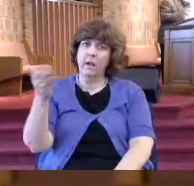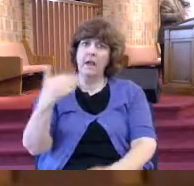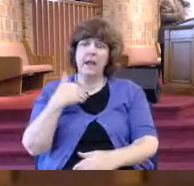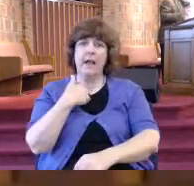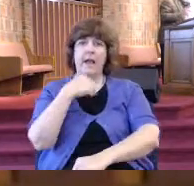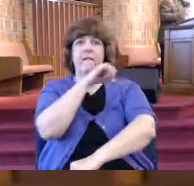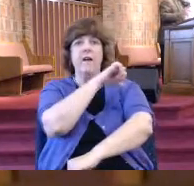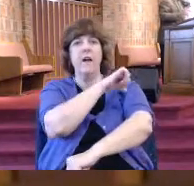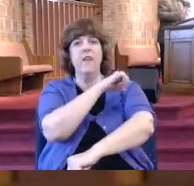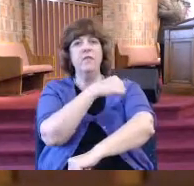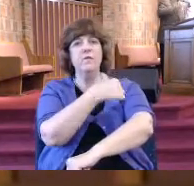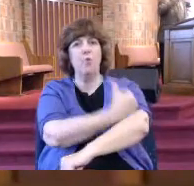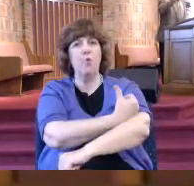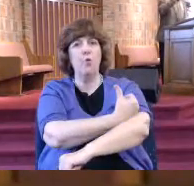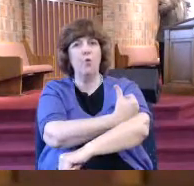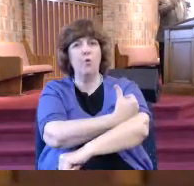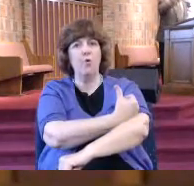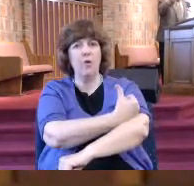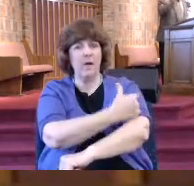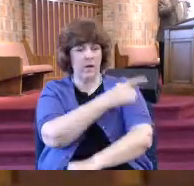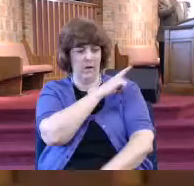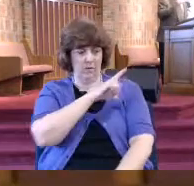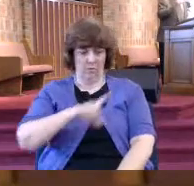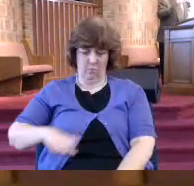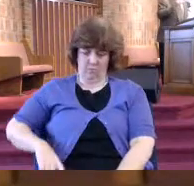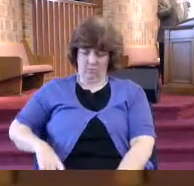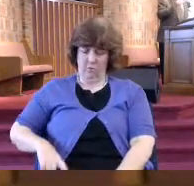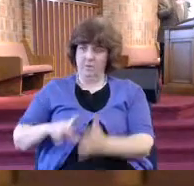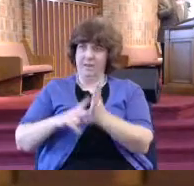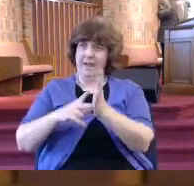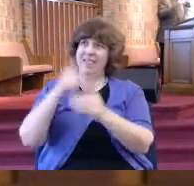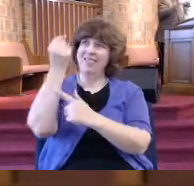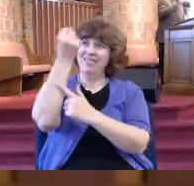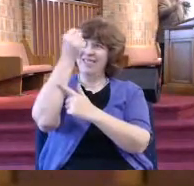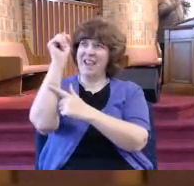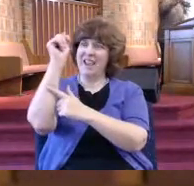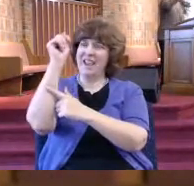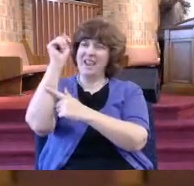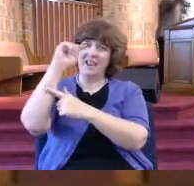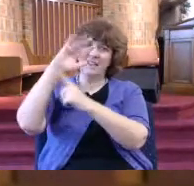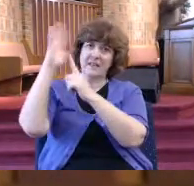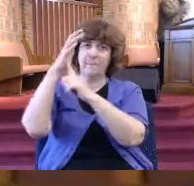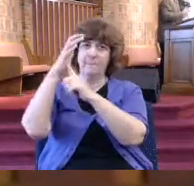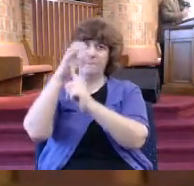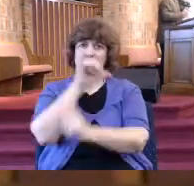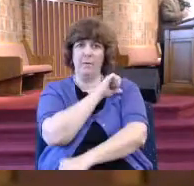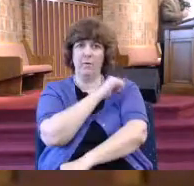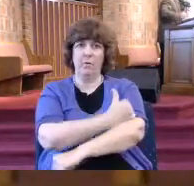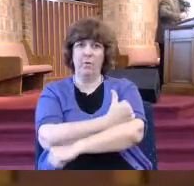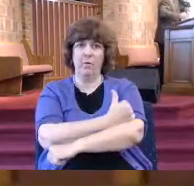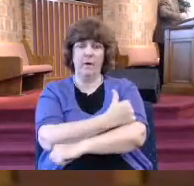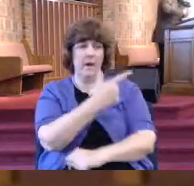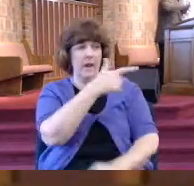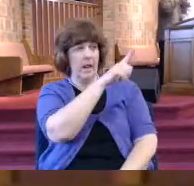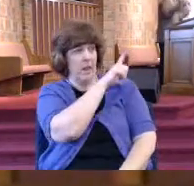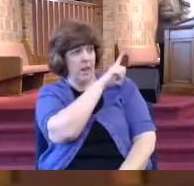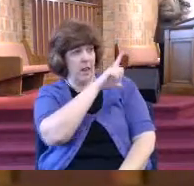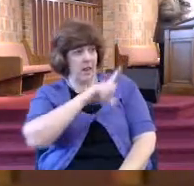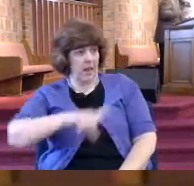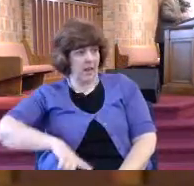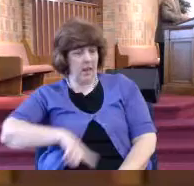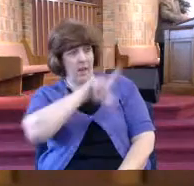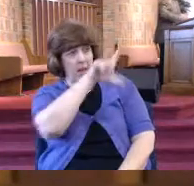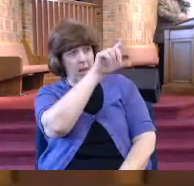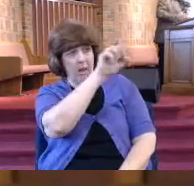authority. In fact, it is the authority. And so if someone is Lord of something, they are the